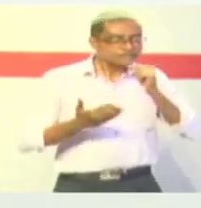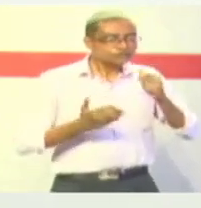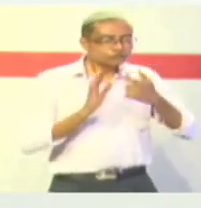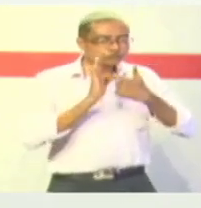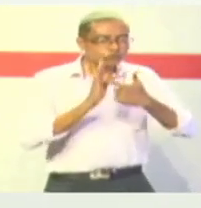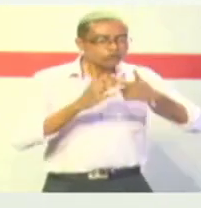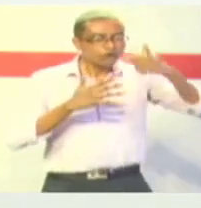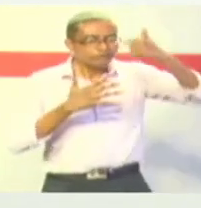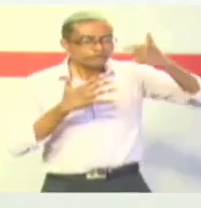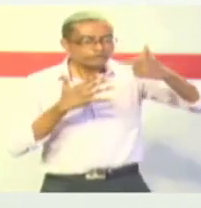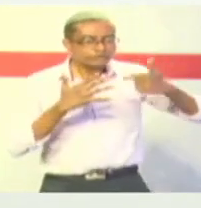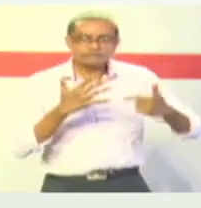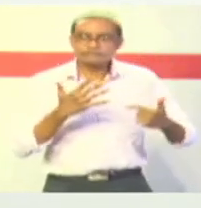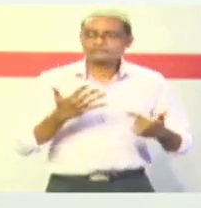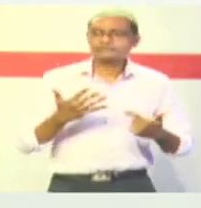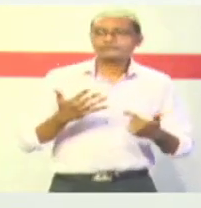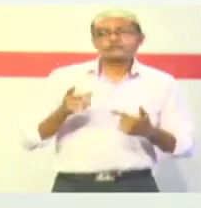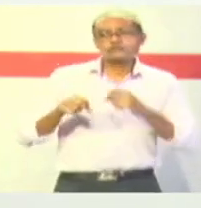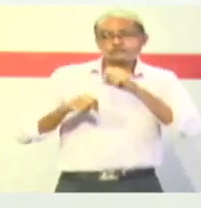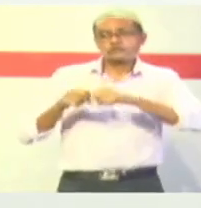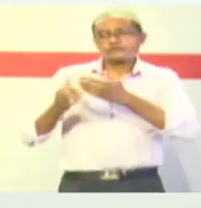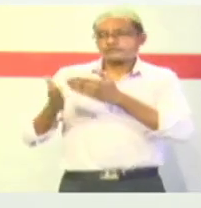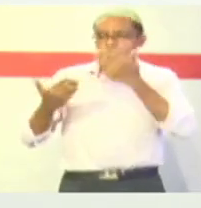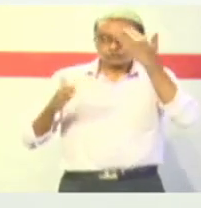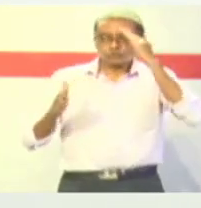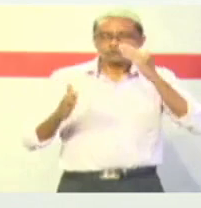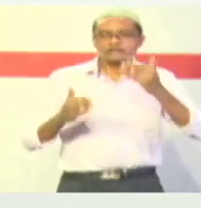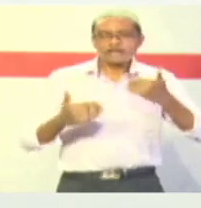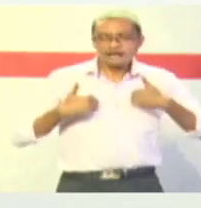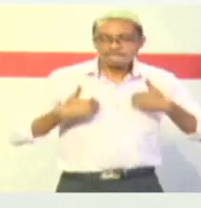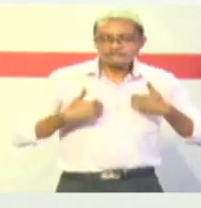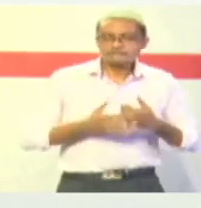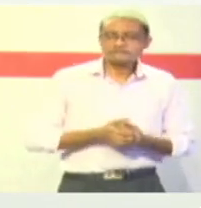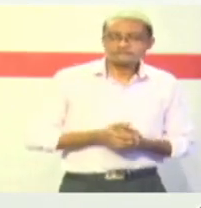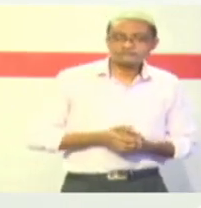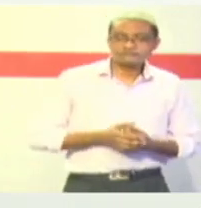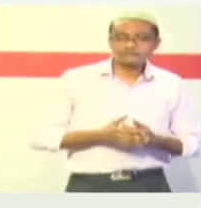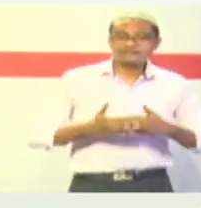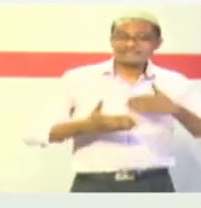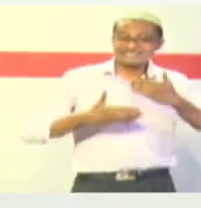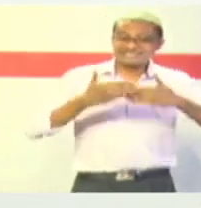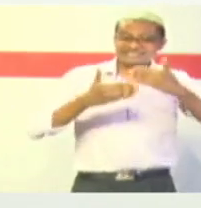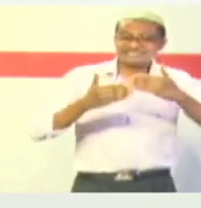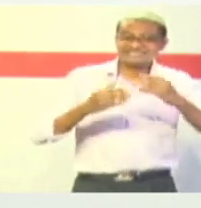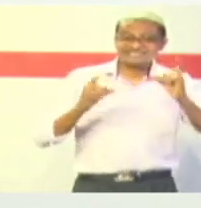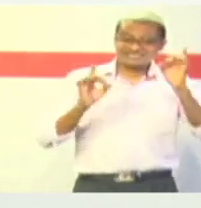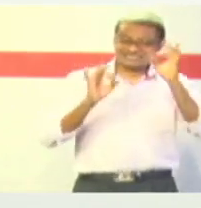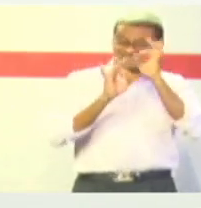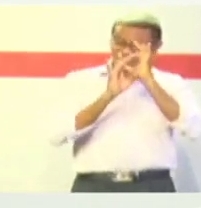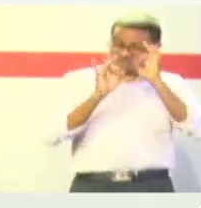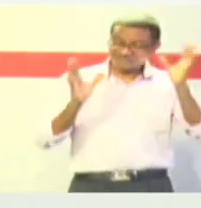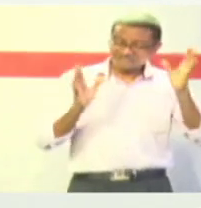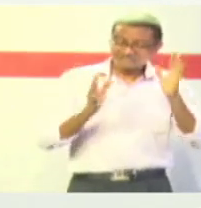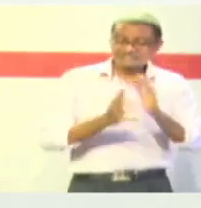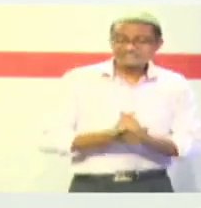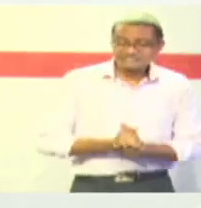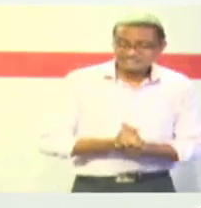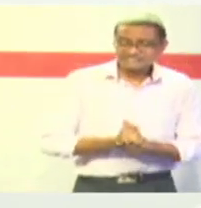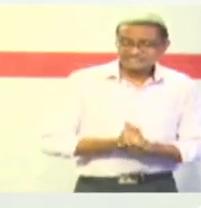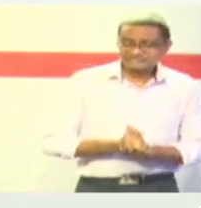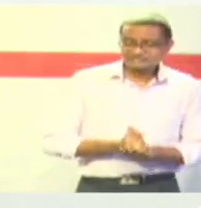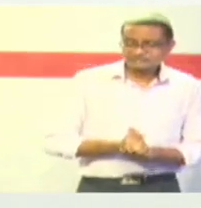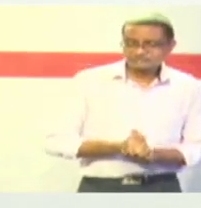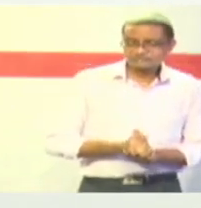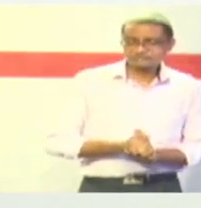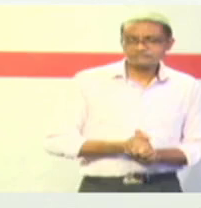the full spectrum of clinical presentations, all the way from minor to severe disease. But it is prone, what we're seeing in the